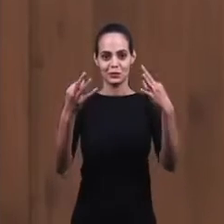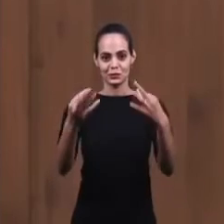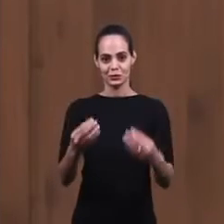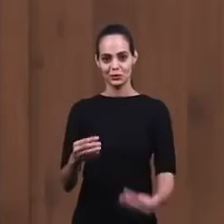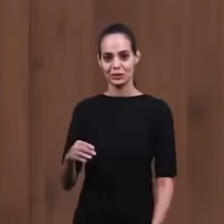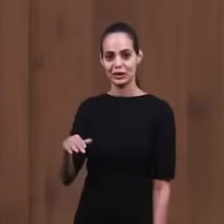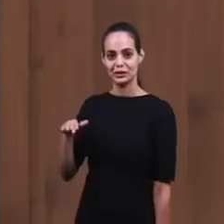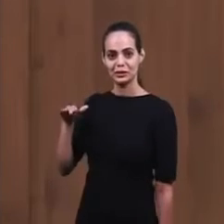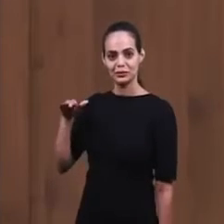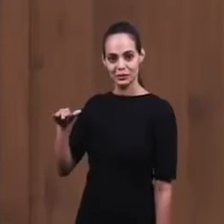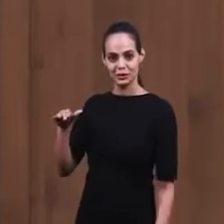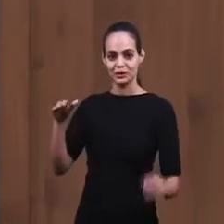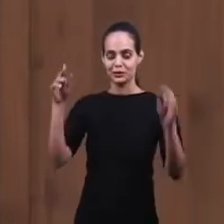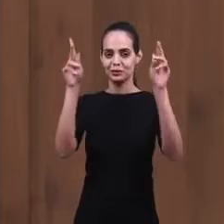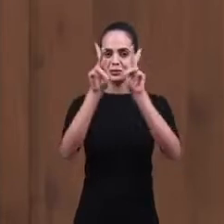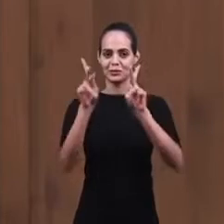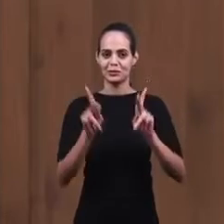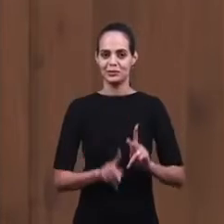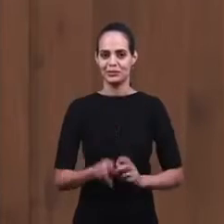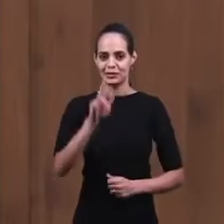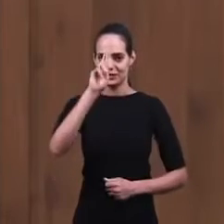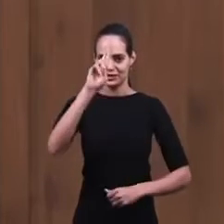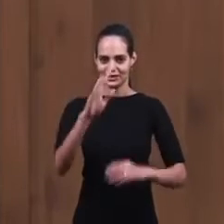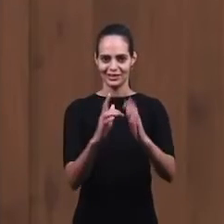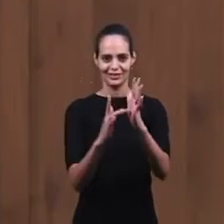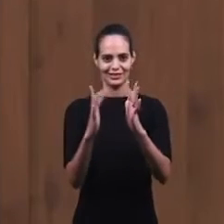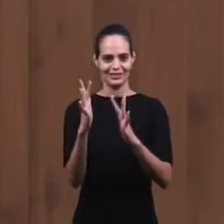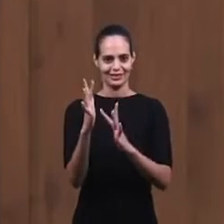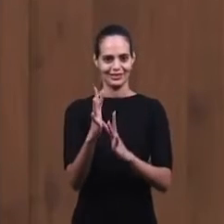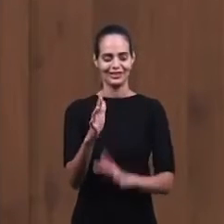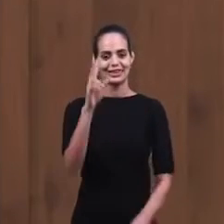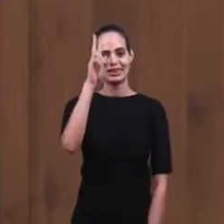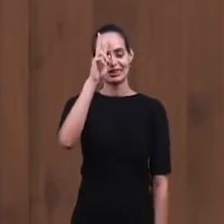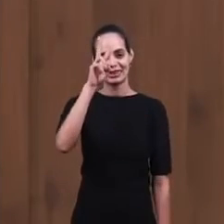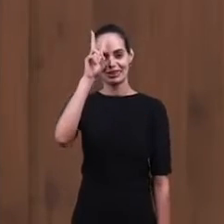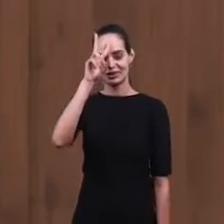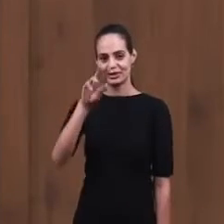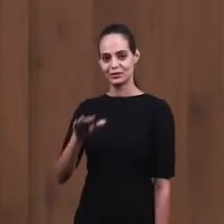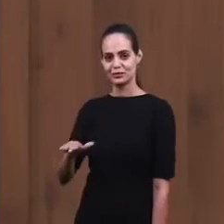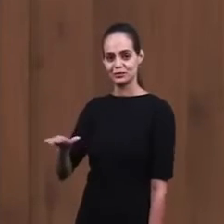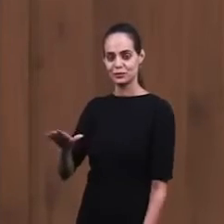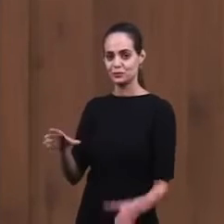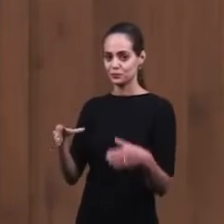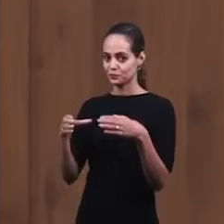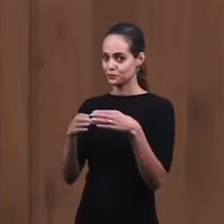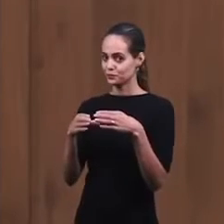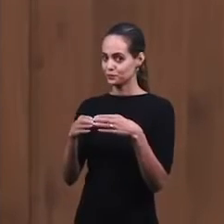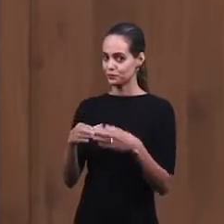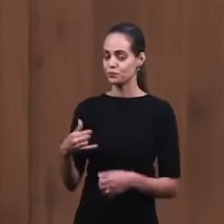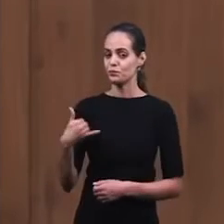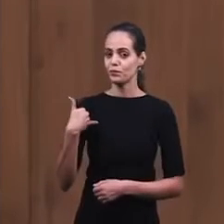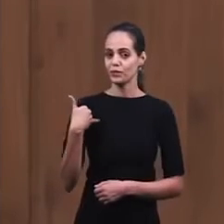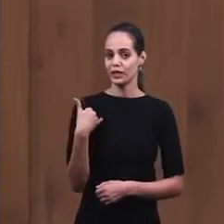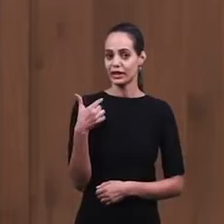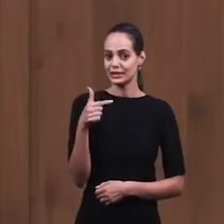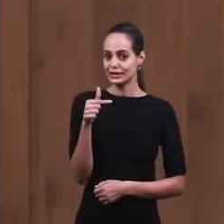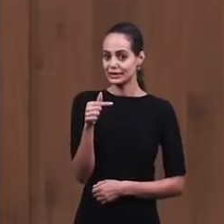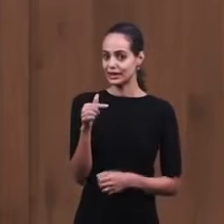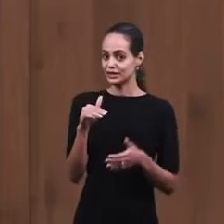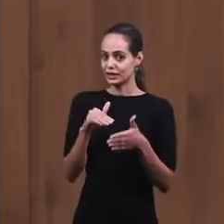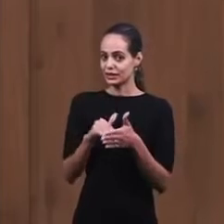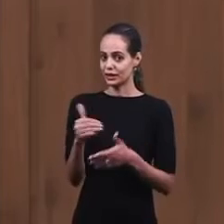our intermediates with the peace of the Lord Jesus, remembering that the intermediates are